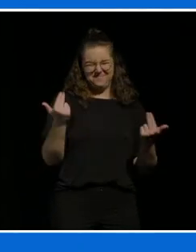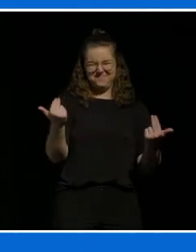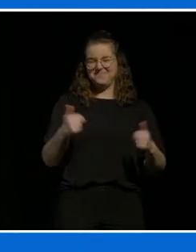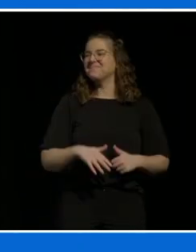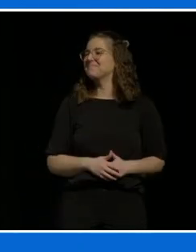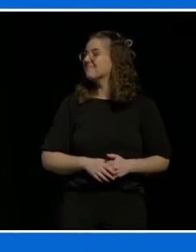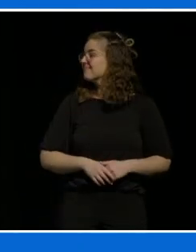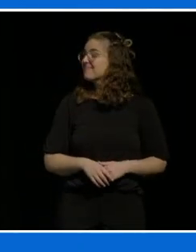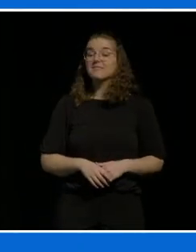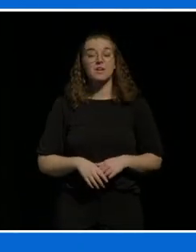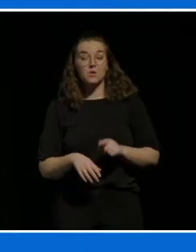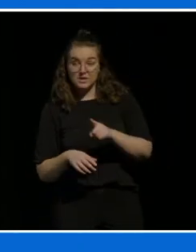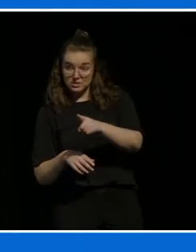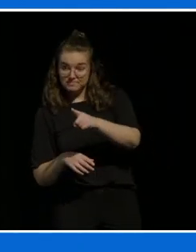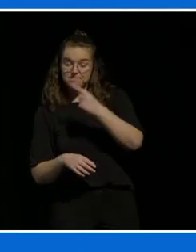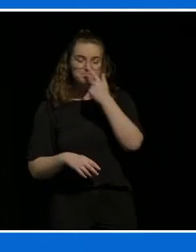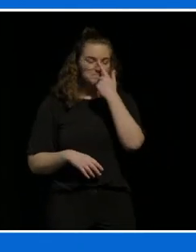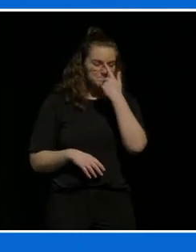Do you have a question?